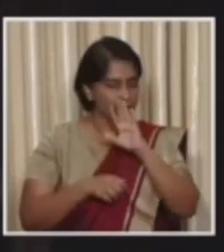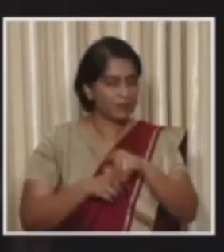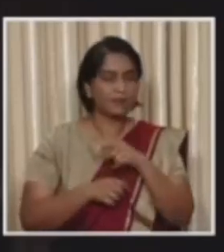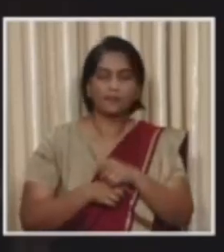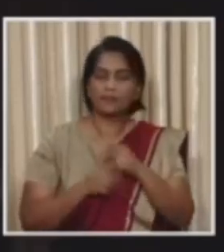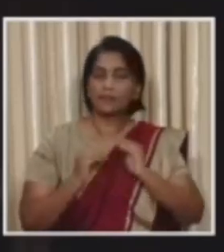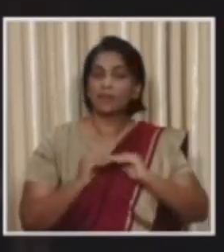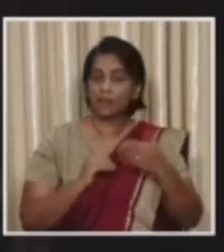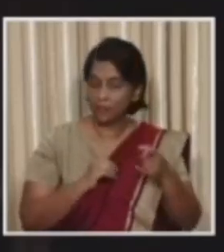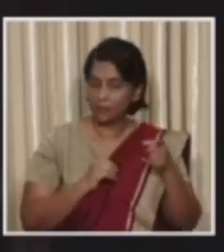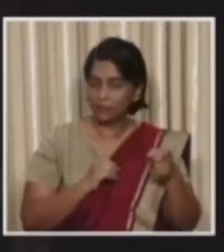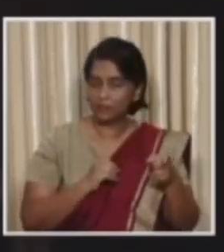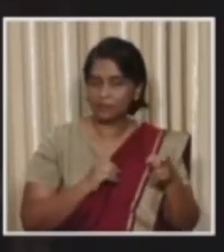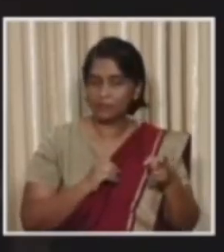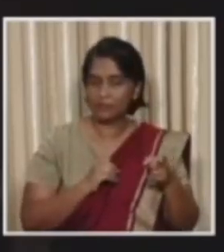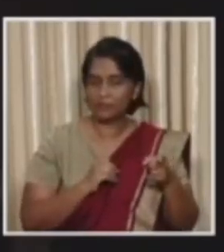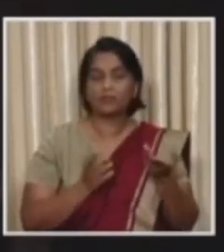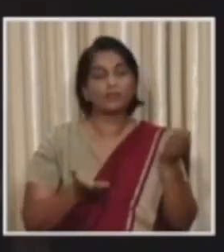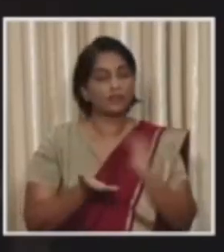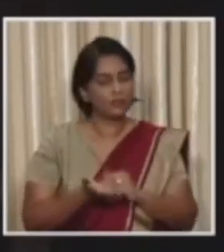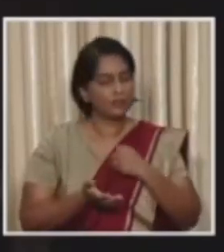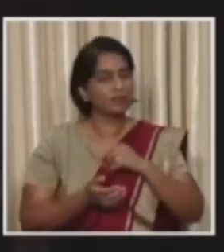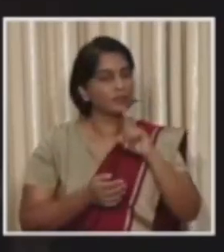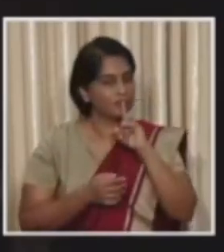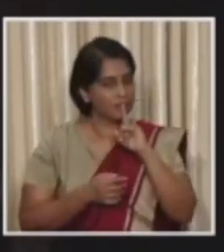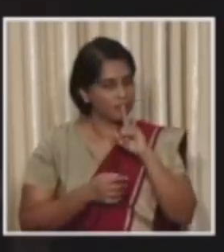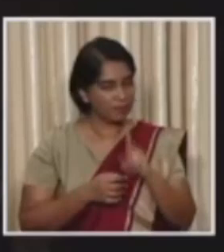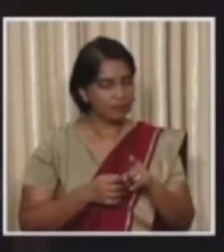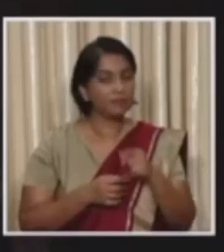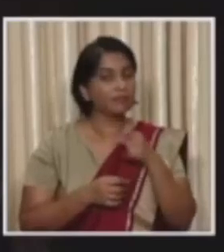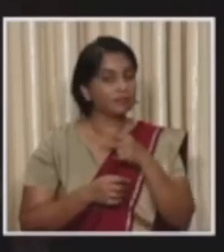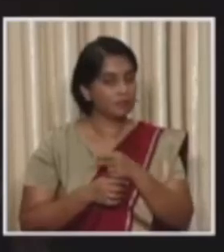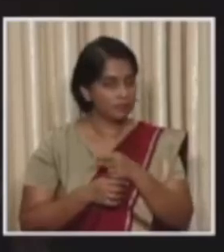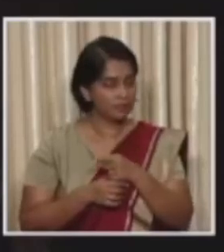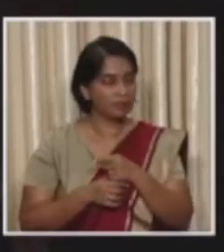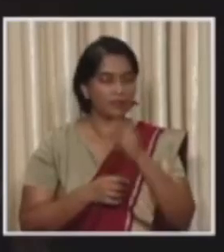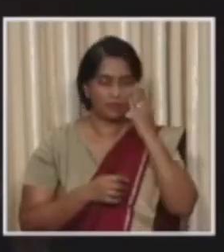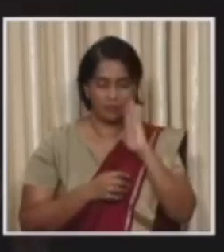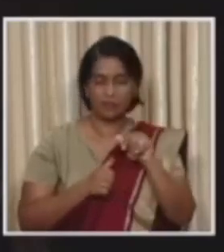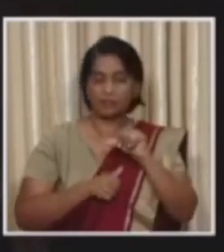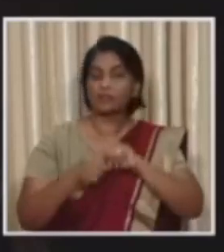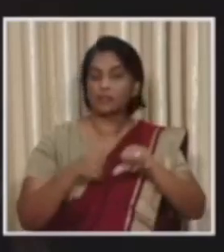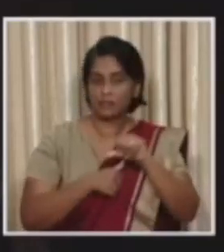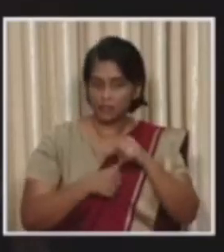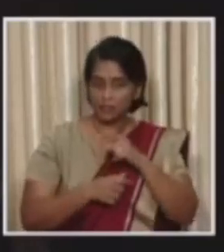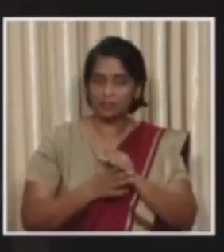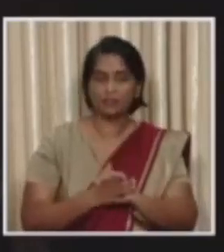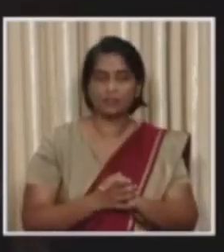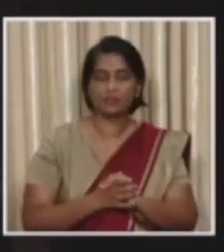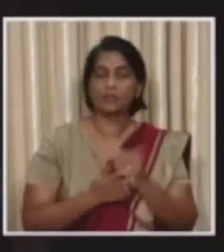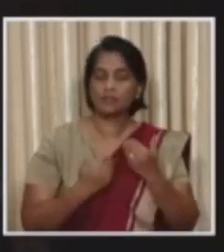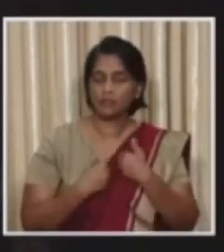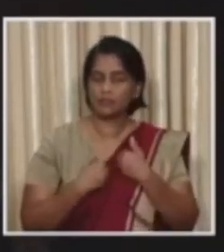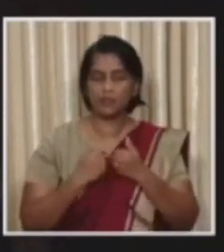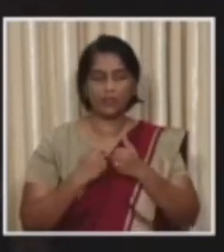institute. And then again it says it will be an independent entity. What do we mean by these things? What do we mean by these